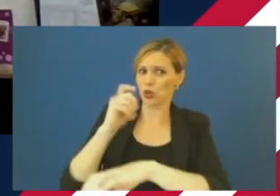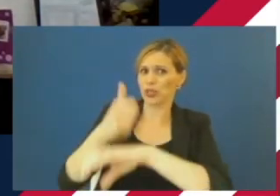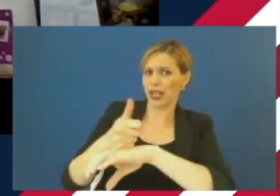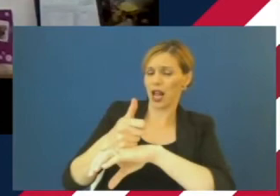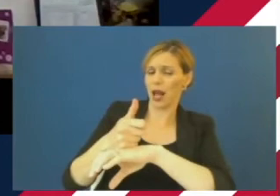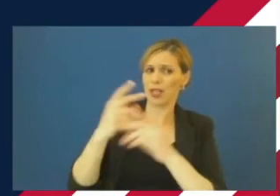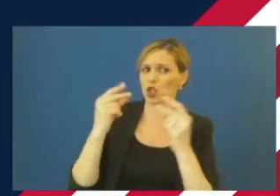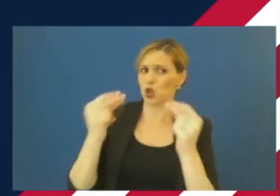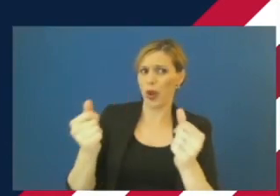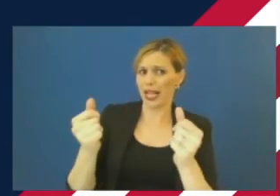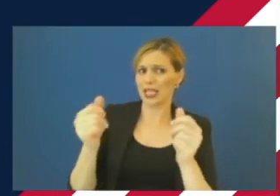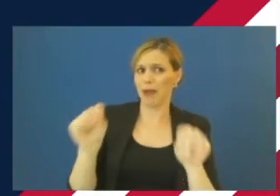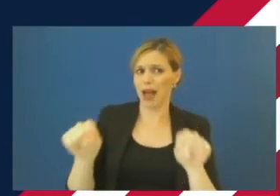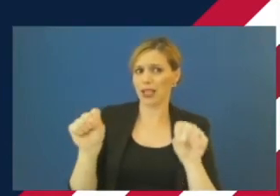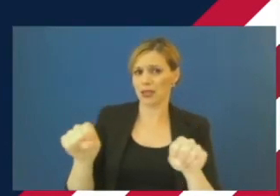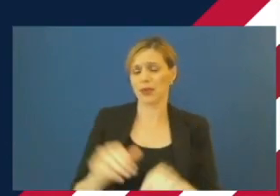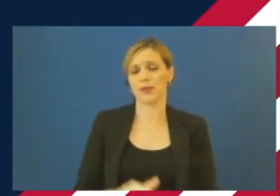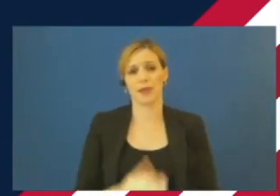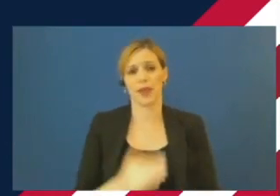Thank you.